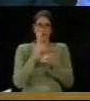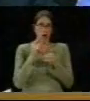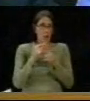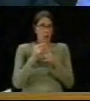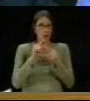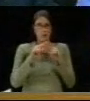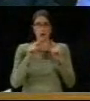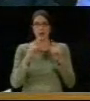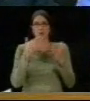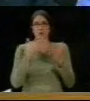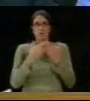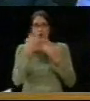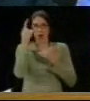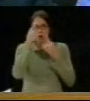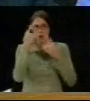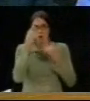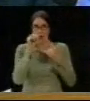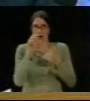anyway, it was well thought out.